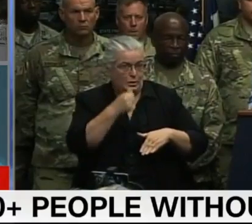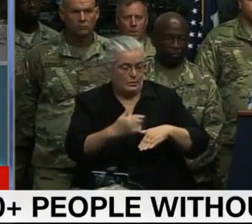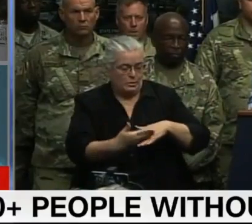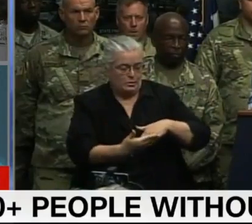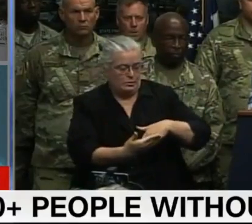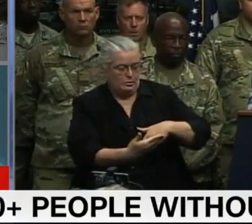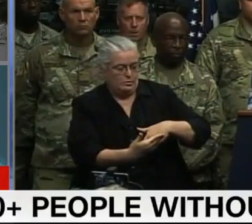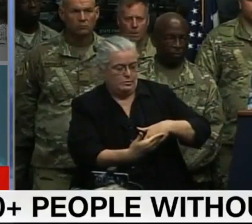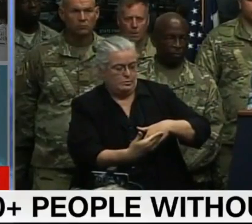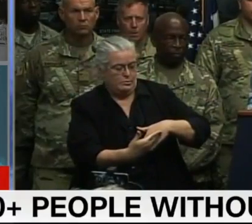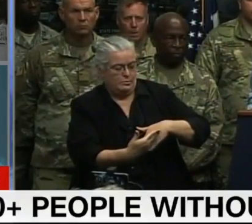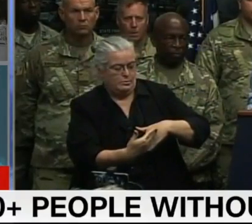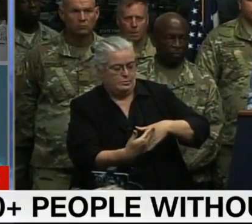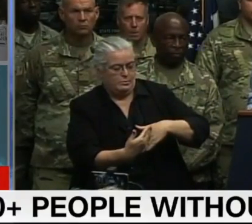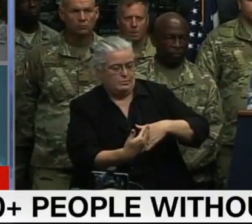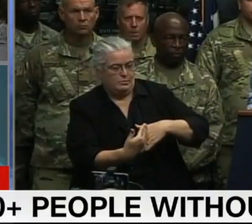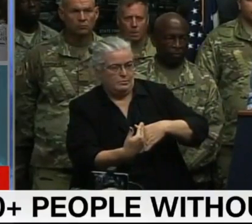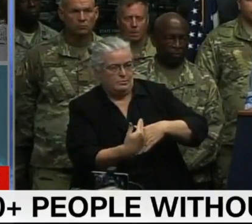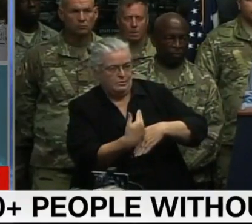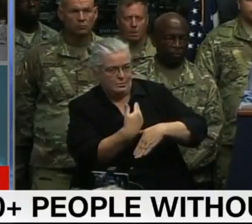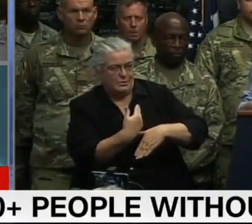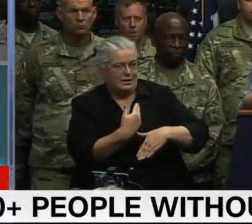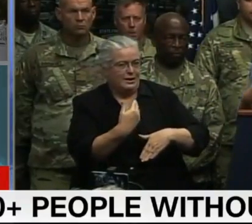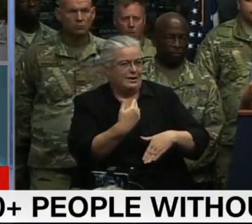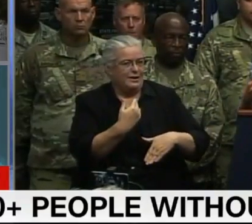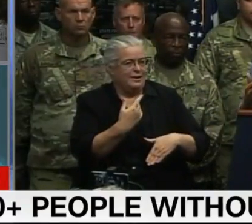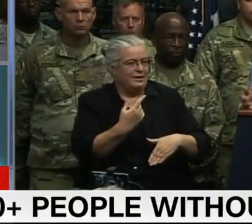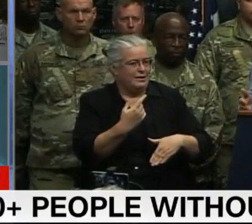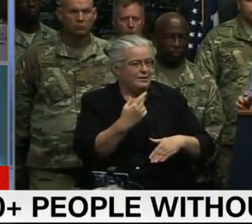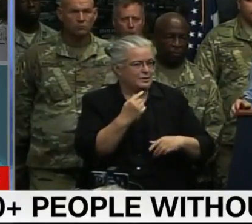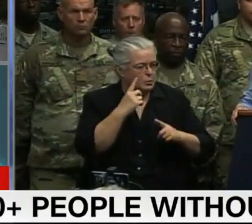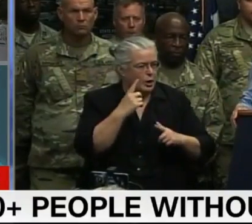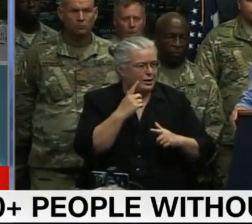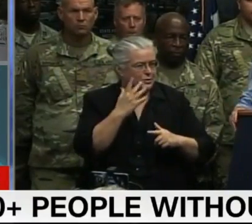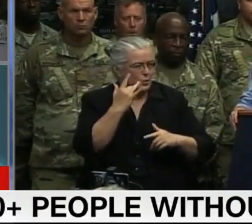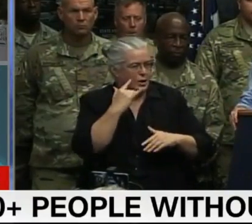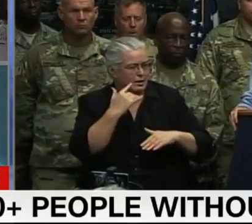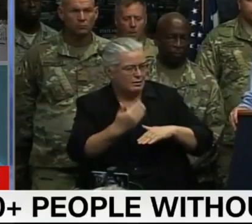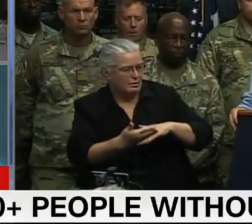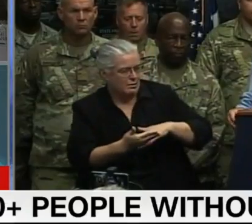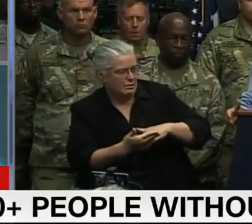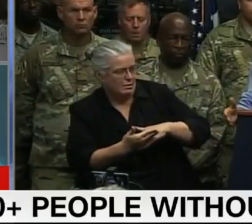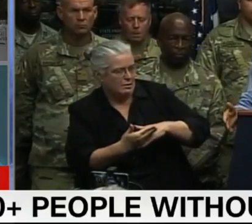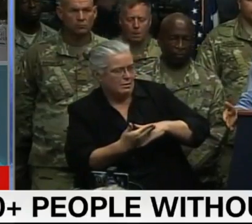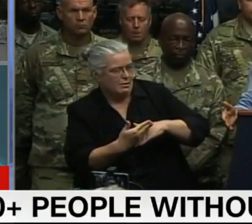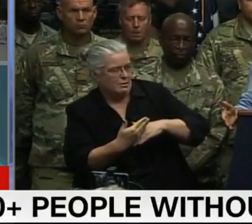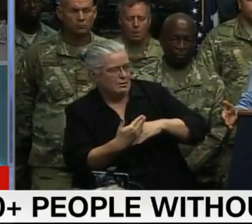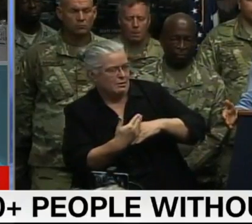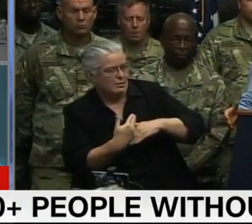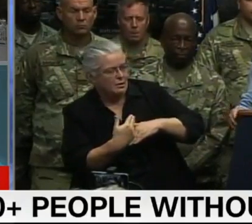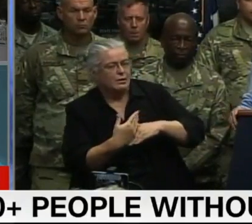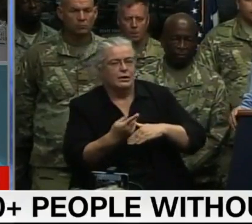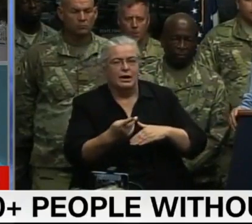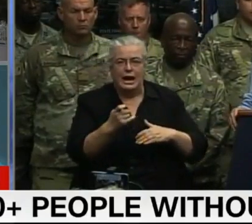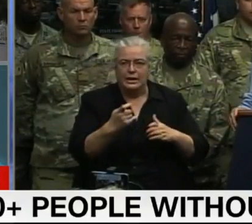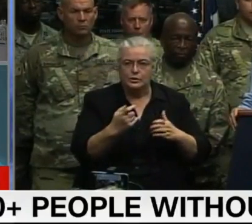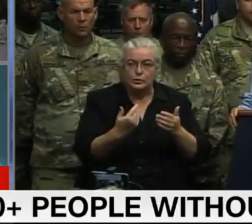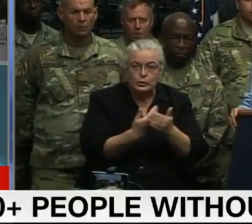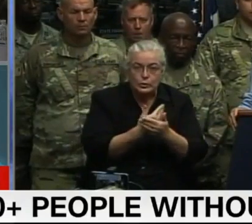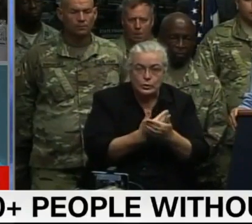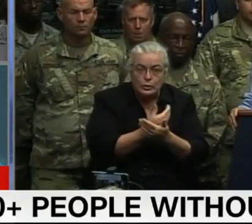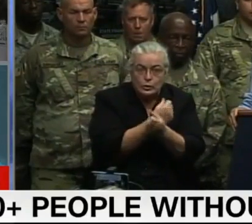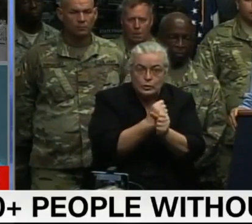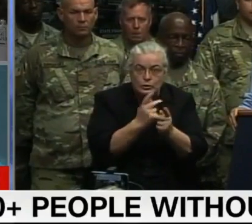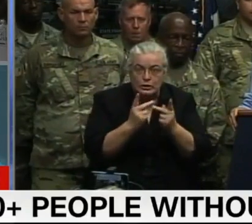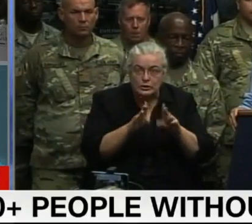for some people that surprised them. And so that's why, we've worked hard, really. You see how many more shelters have gotten put up just in the